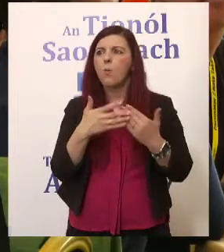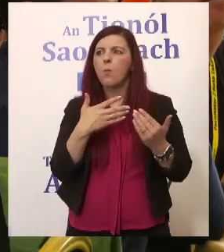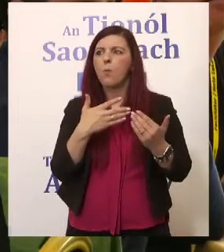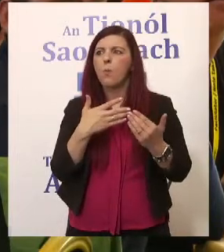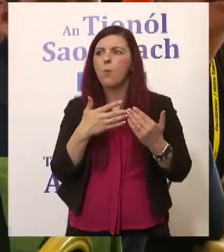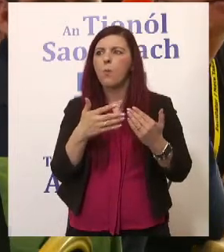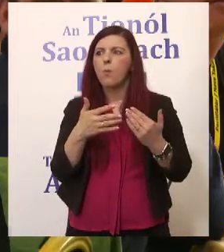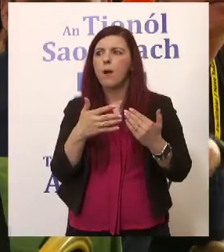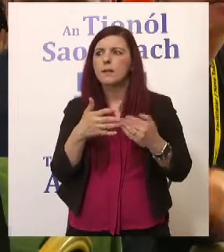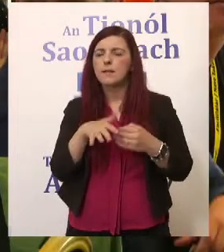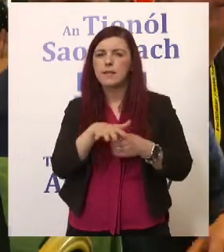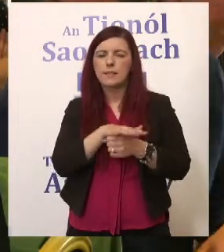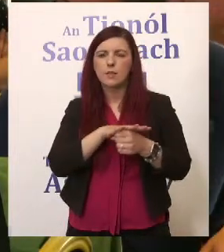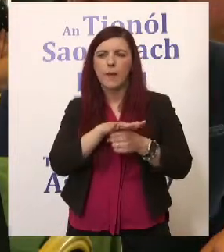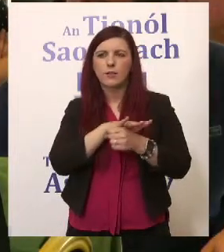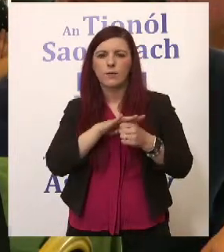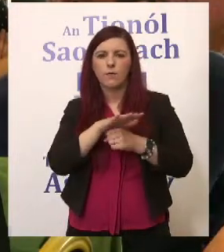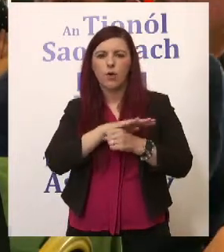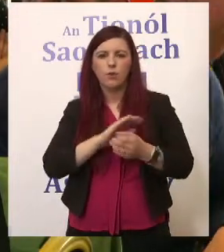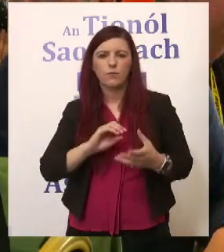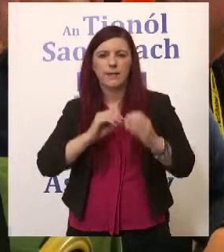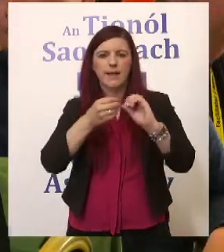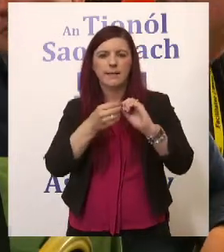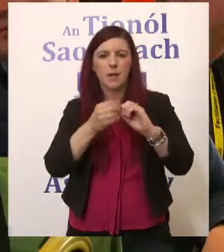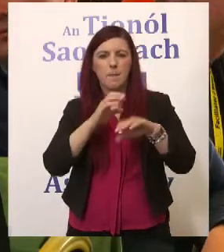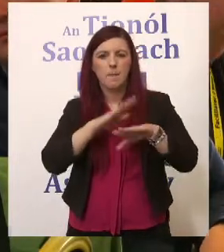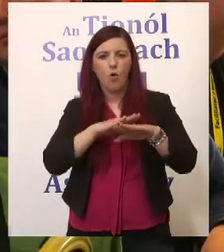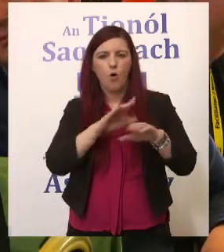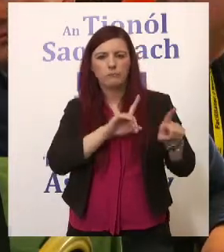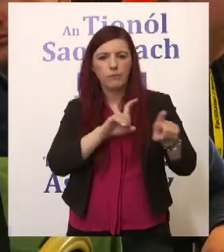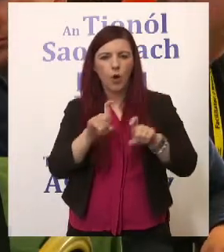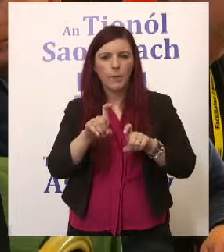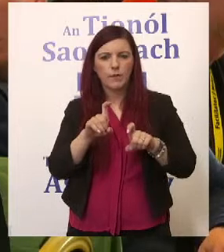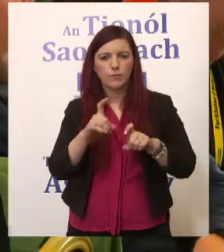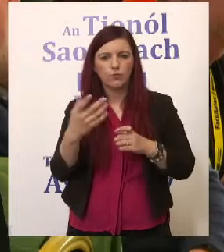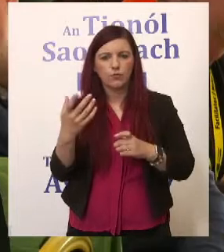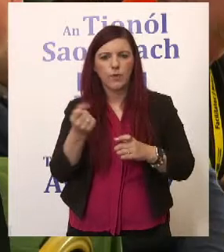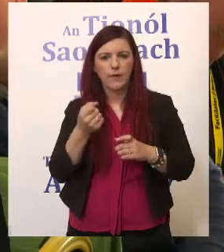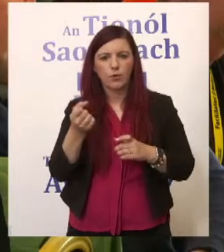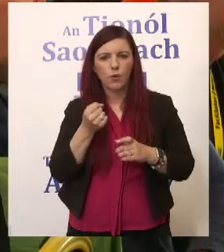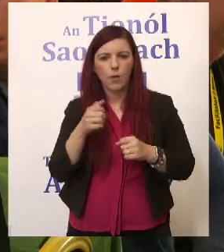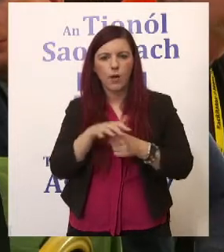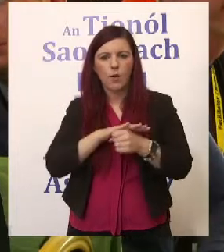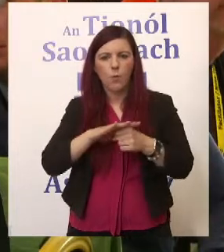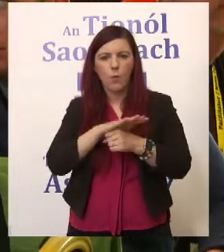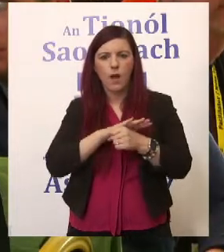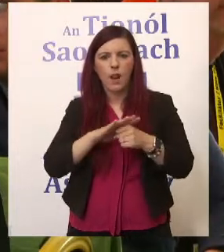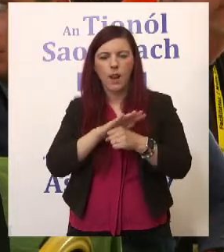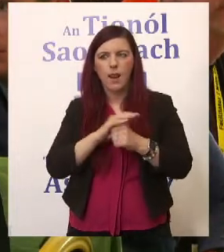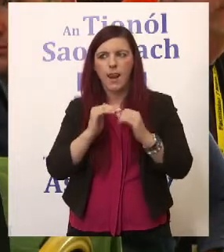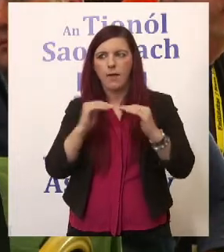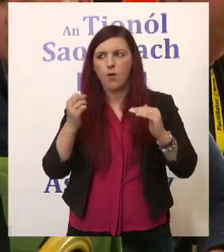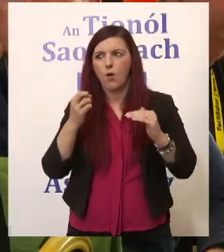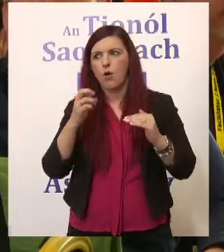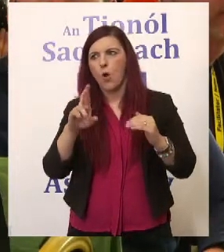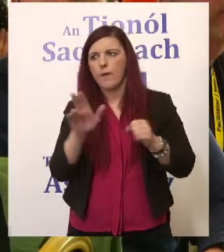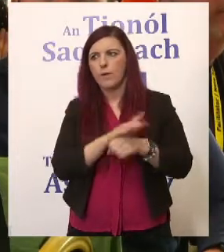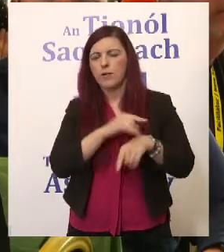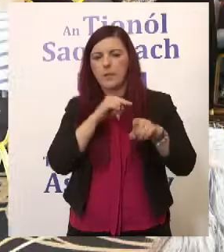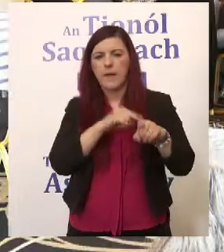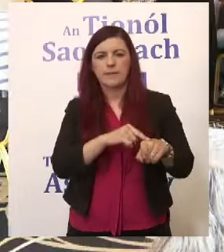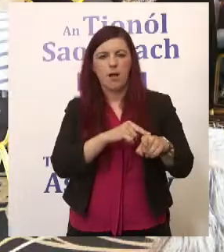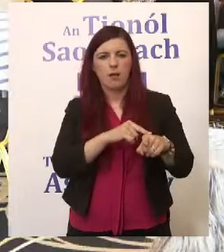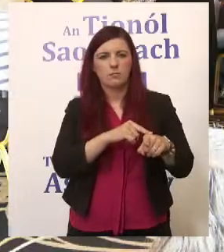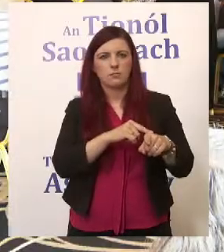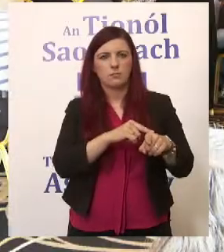3% of revenue on a local level? And are there constraints by central government on that? The answer